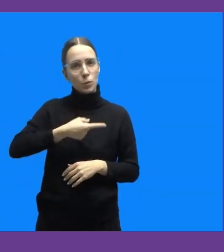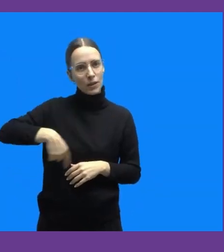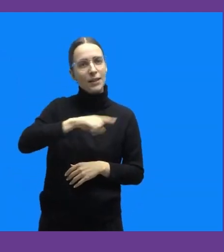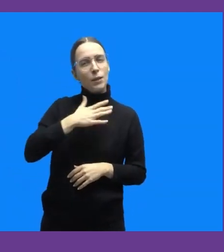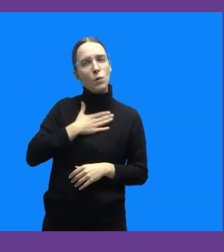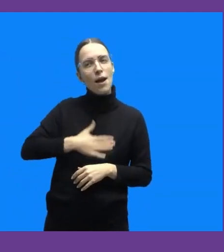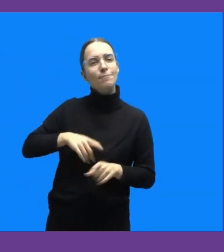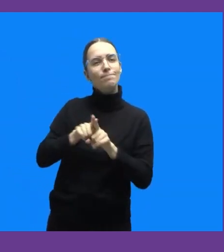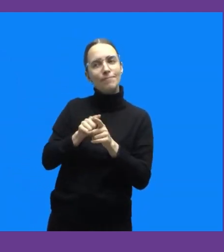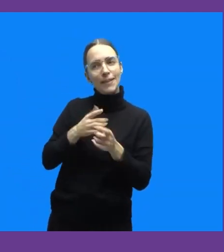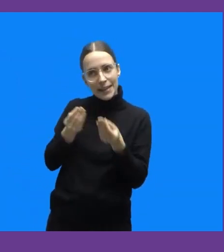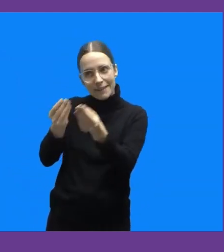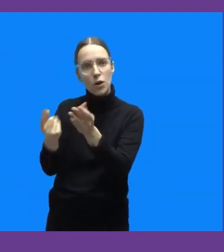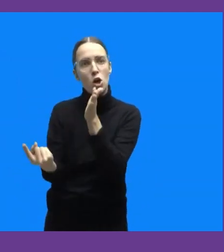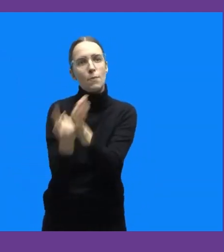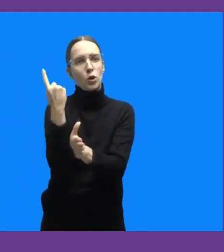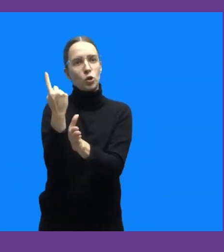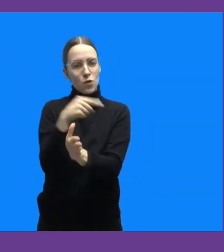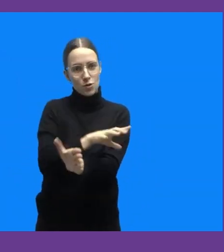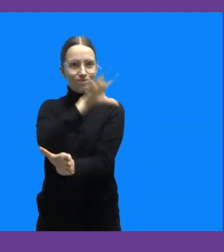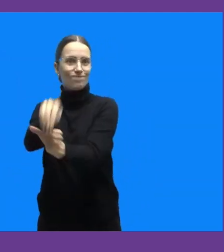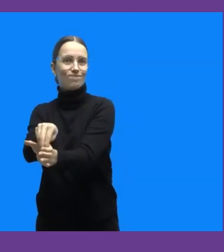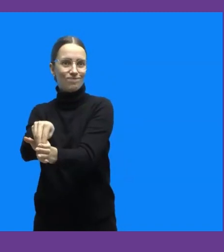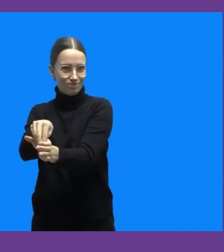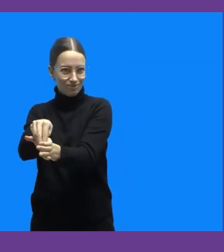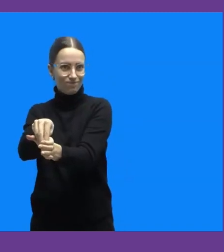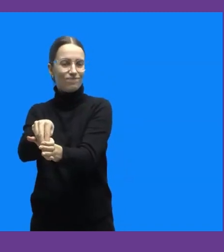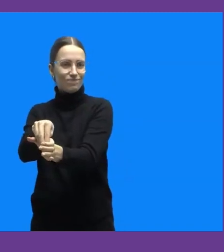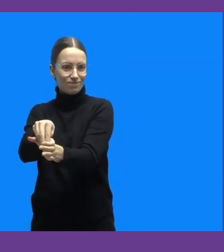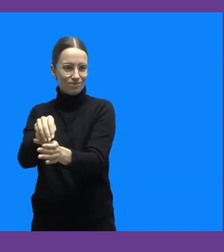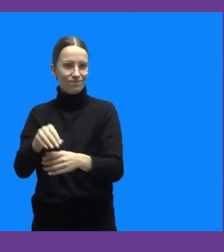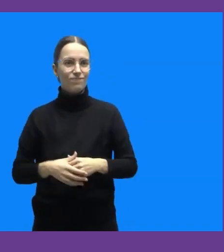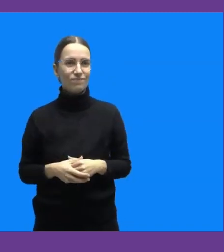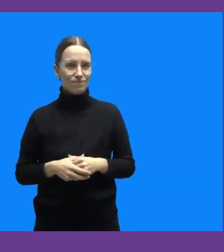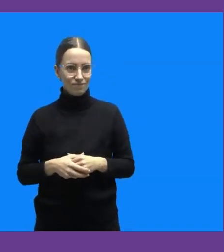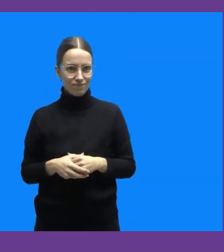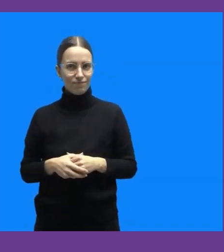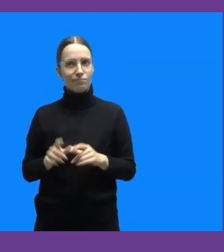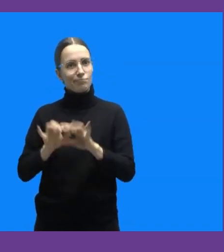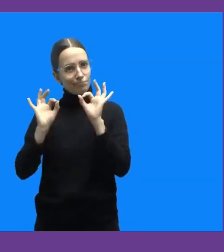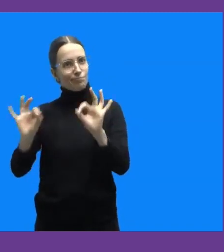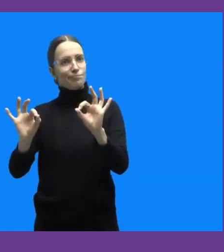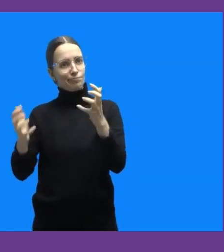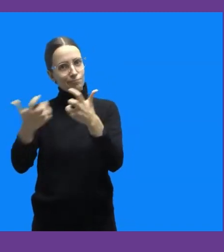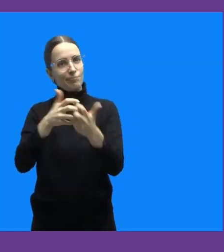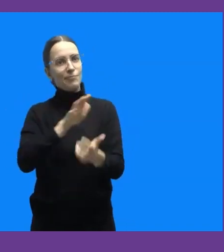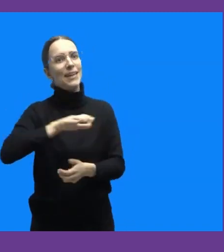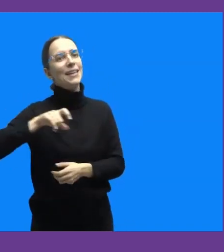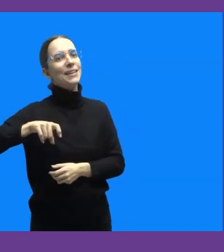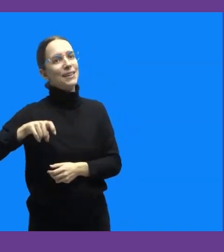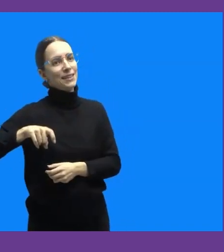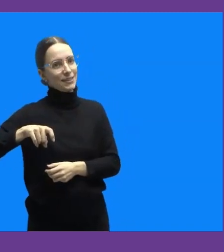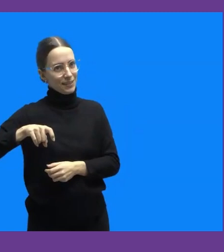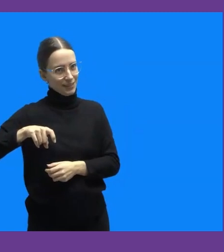outside of the university and make a difference in that regard. Thank you so much, Alice. Yes, well, I don't have much more to add.